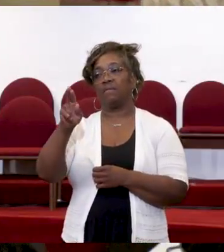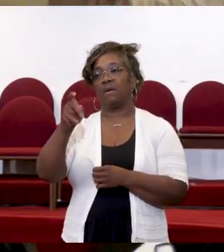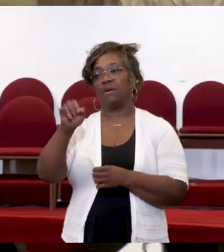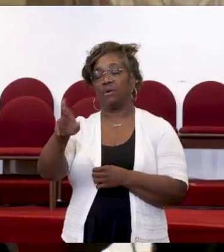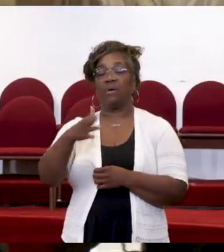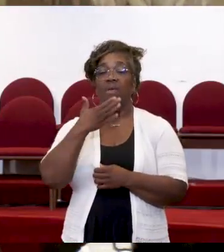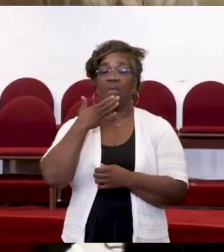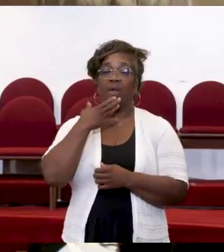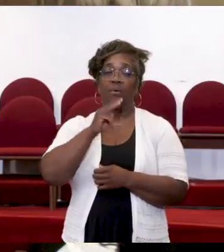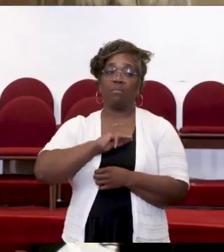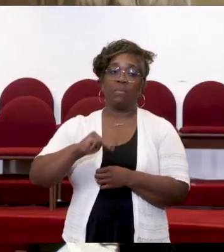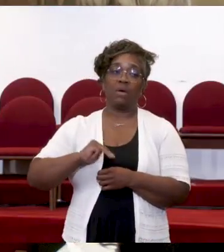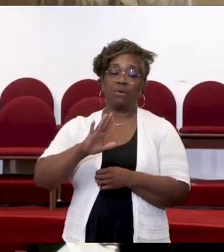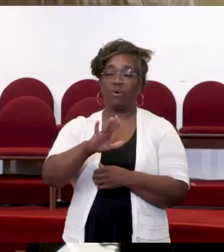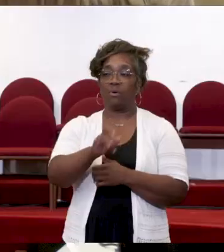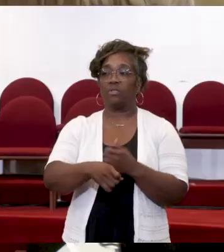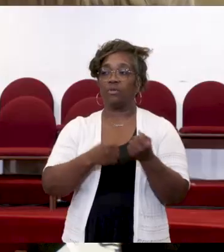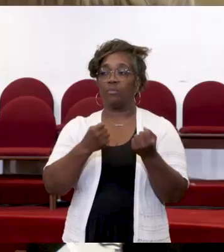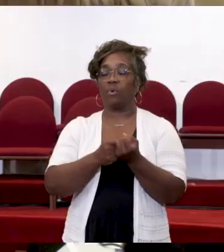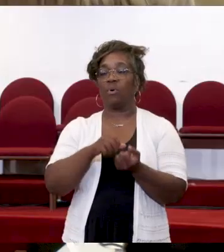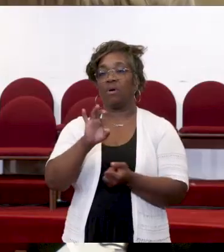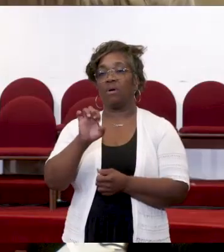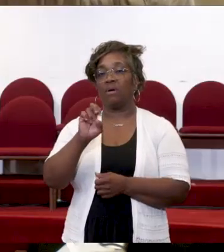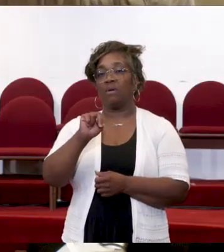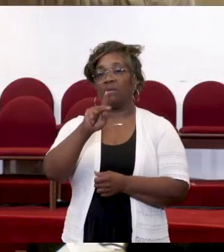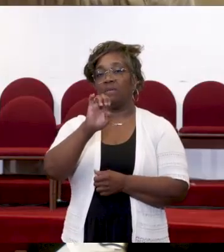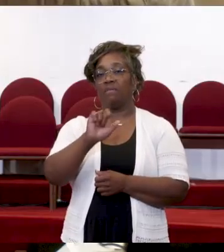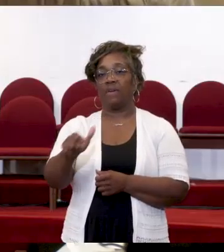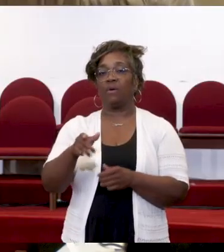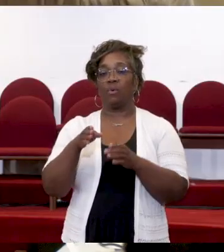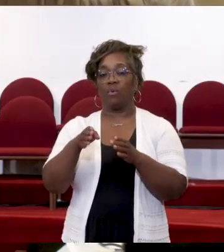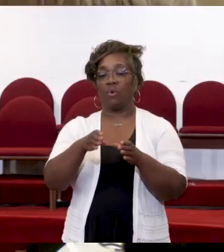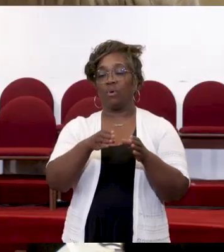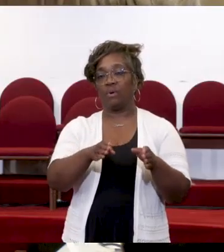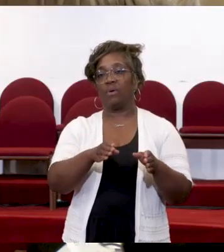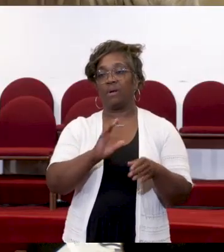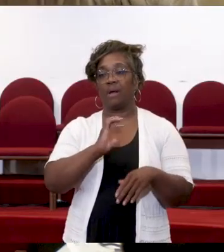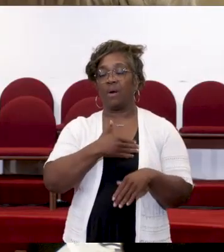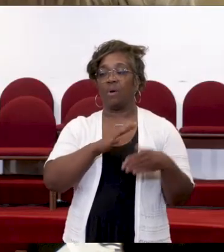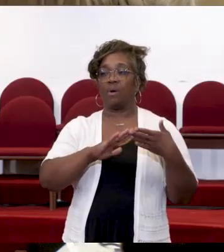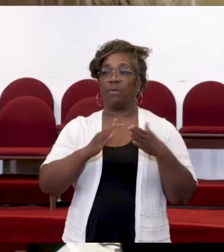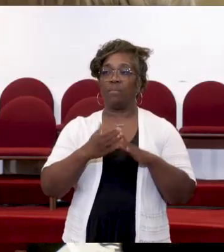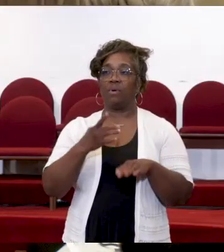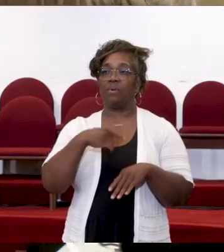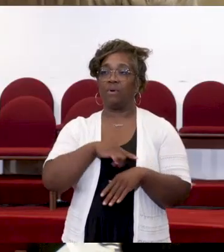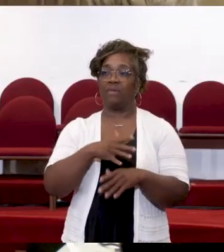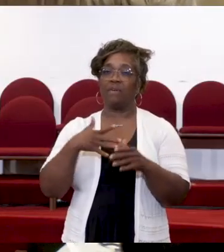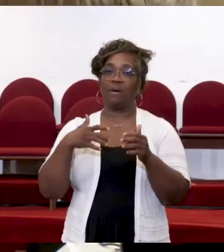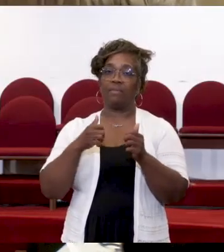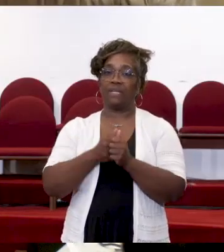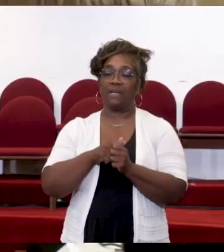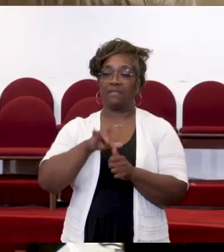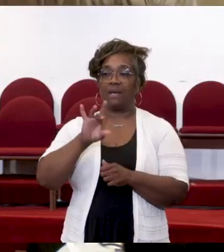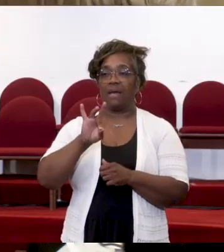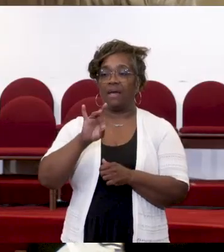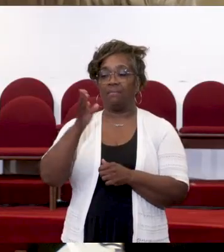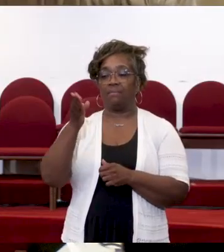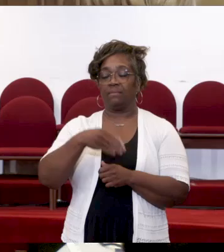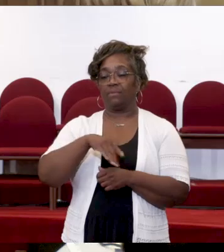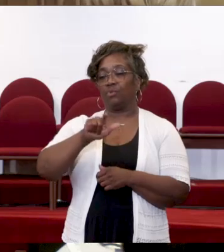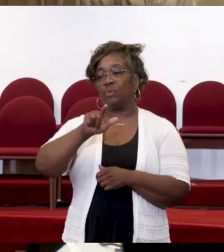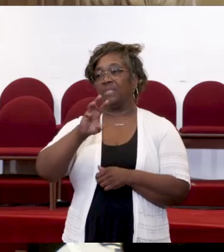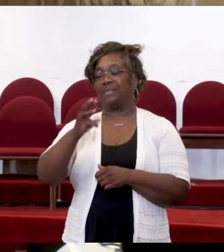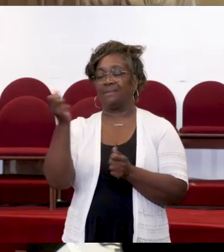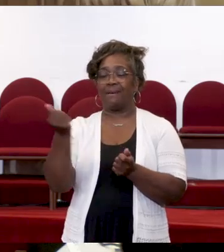support on the Finkel corridor in our community. We received updates regarding the corridor on 8/26. Everything was